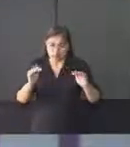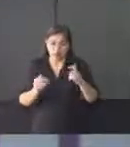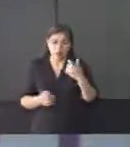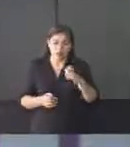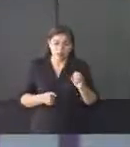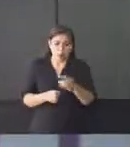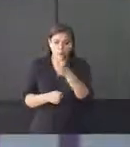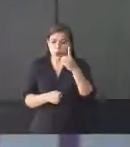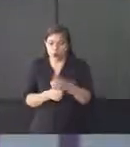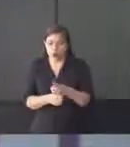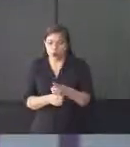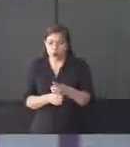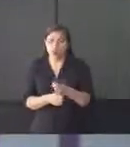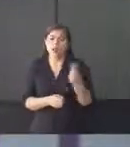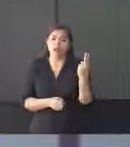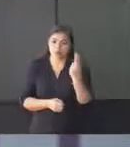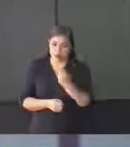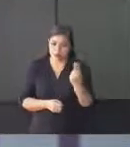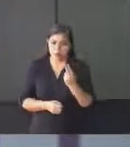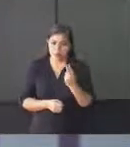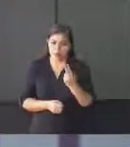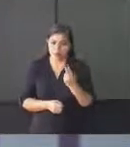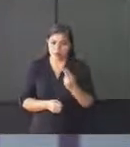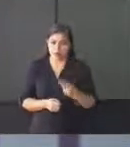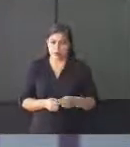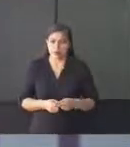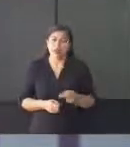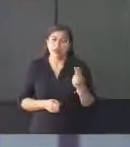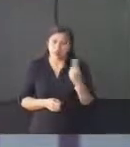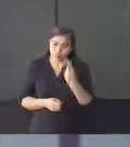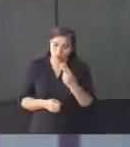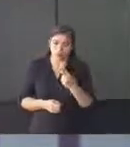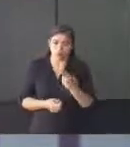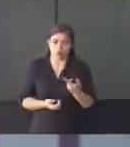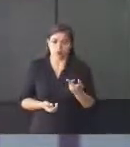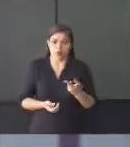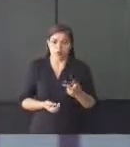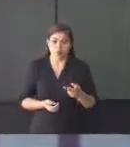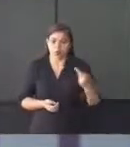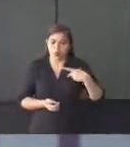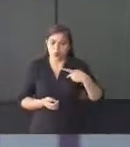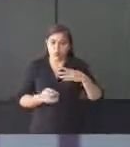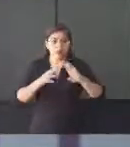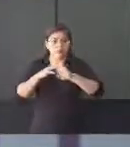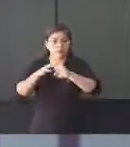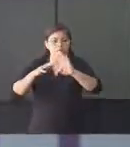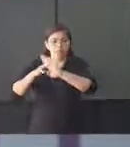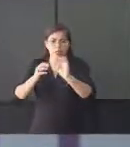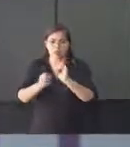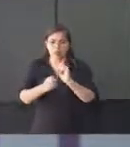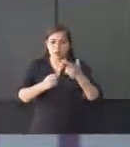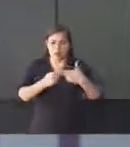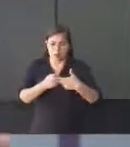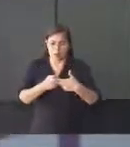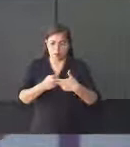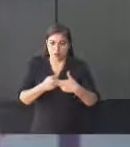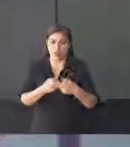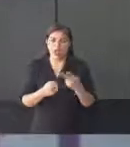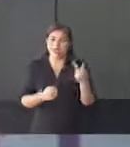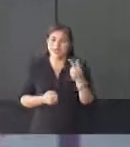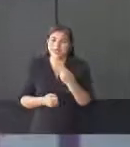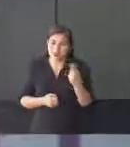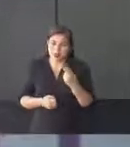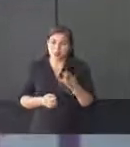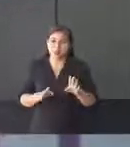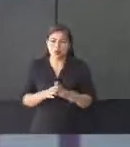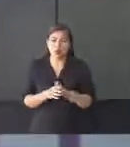redistributes wealth and opportunities needs them. We need migrant population in Europe.